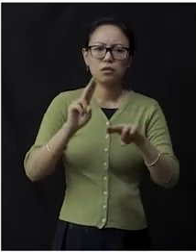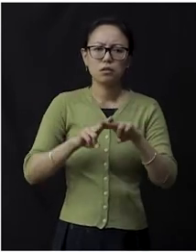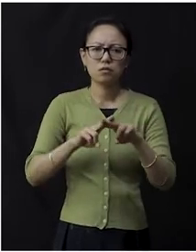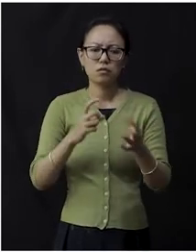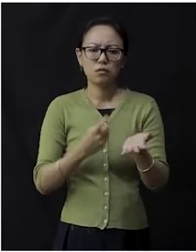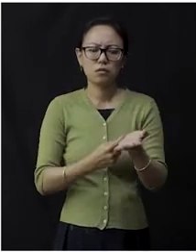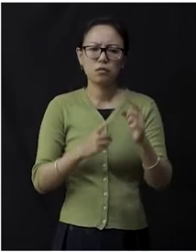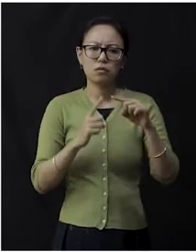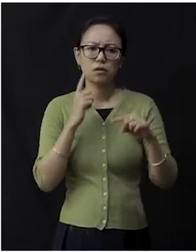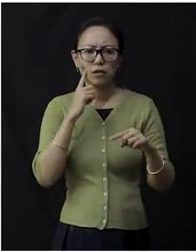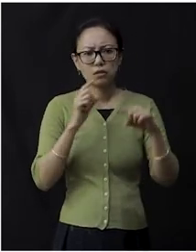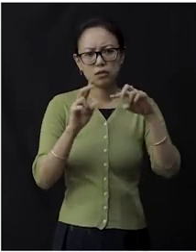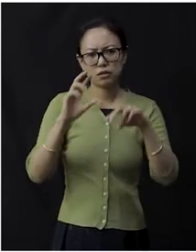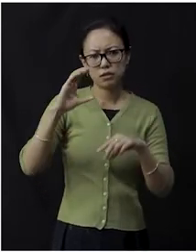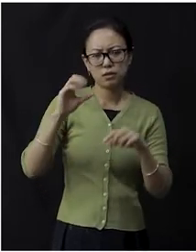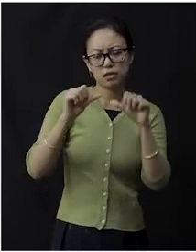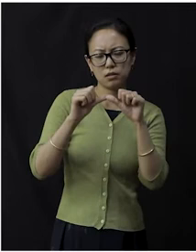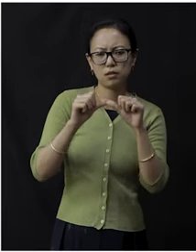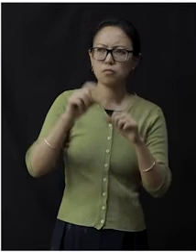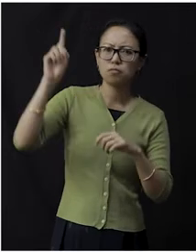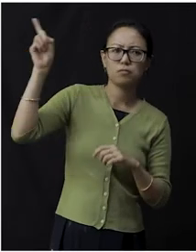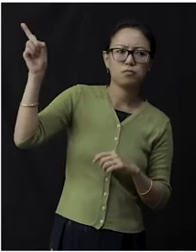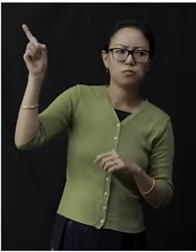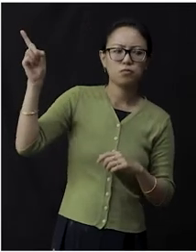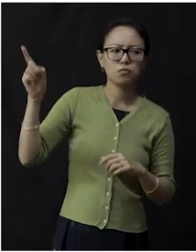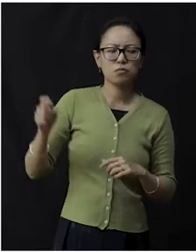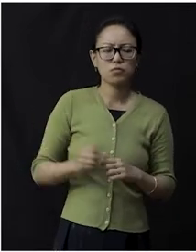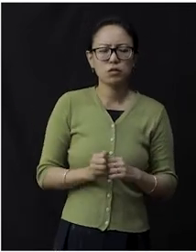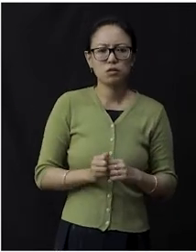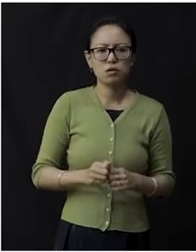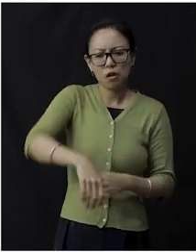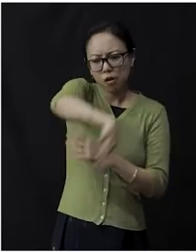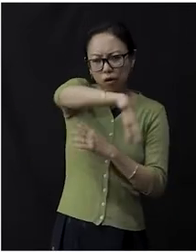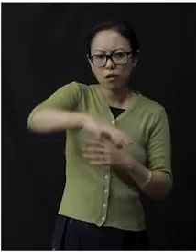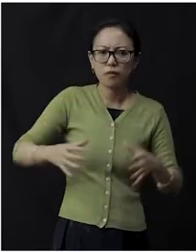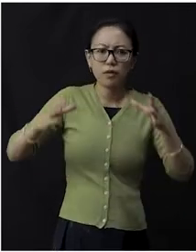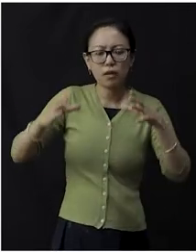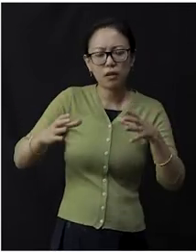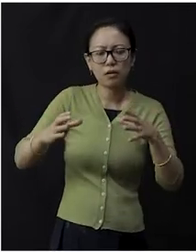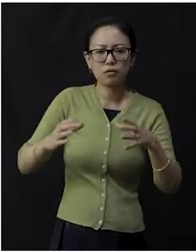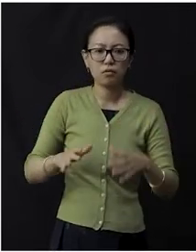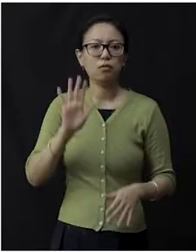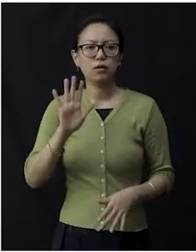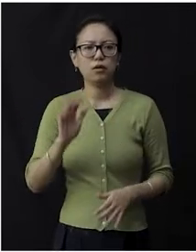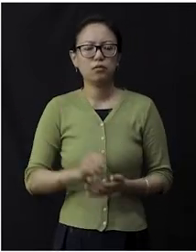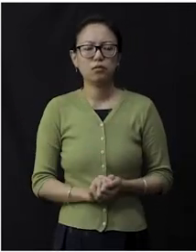many, many elephants. So if you have more than two, three animals, it is known as a herd of